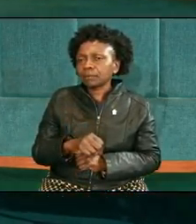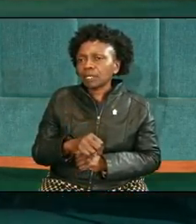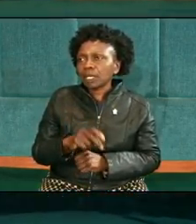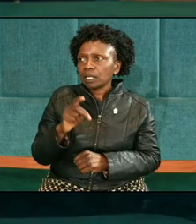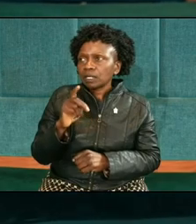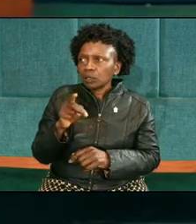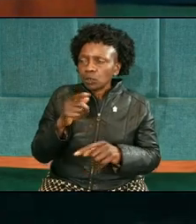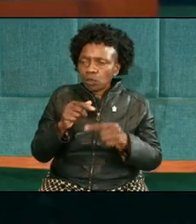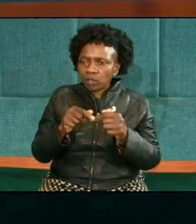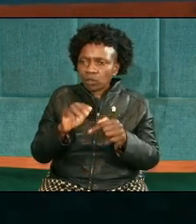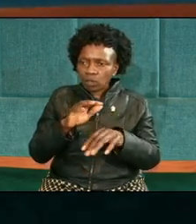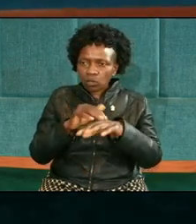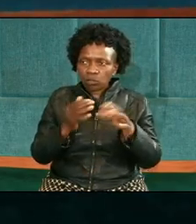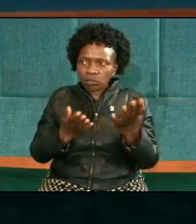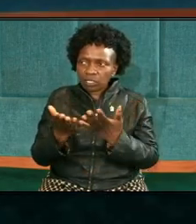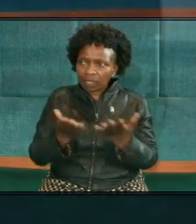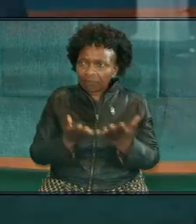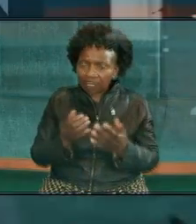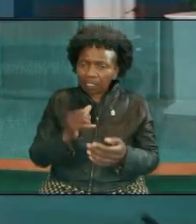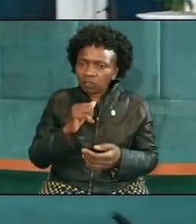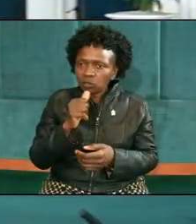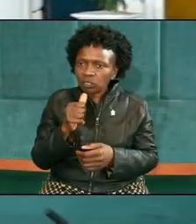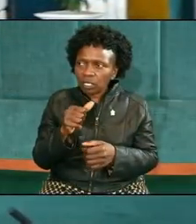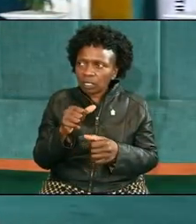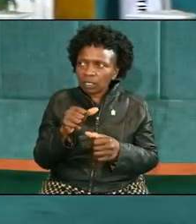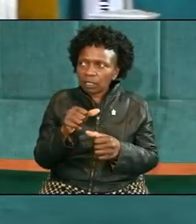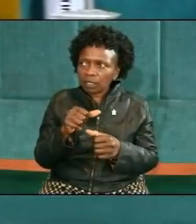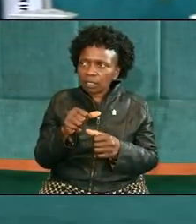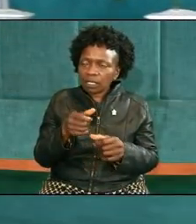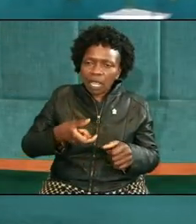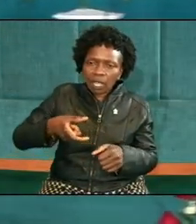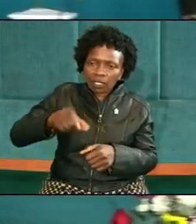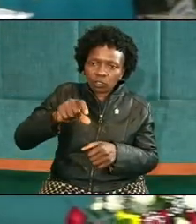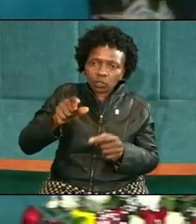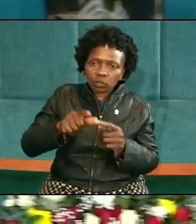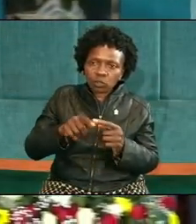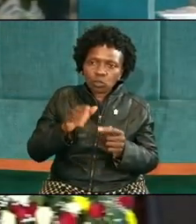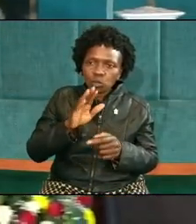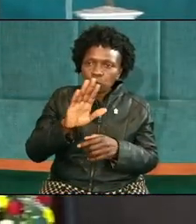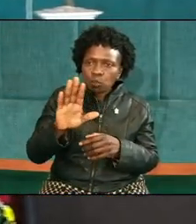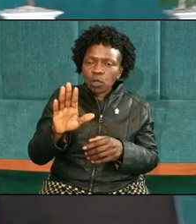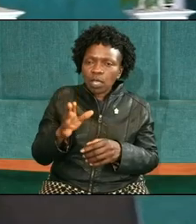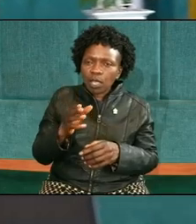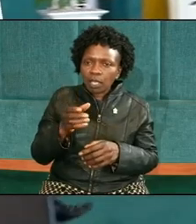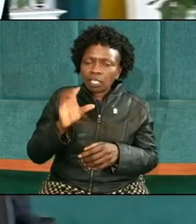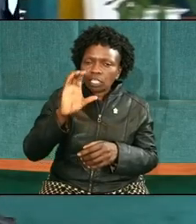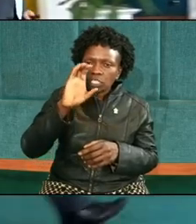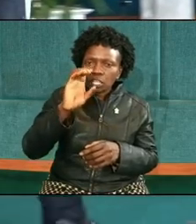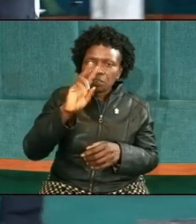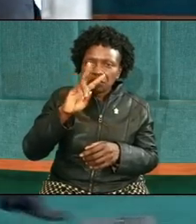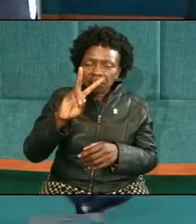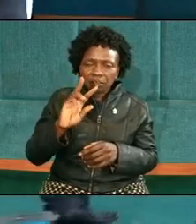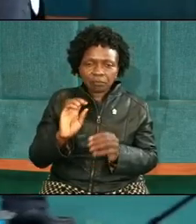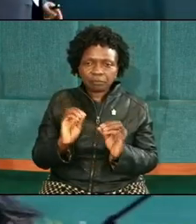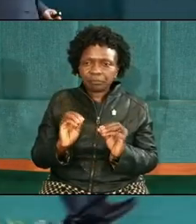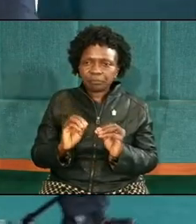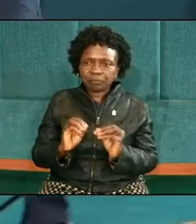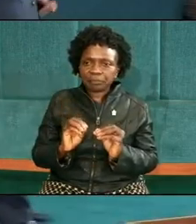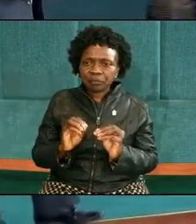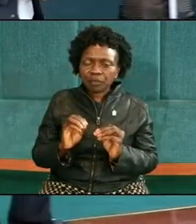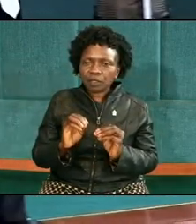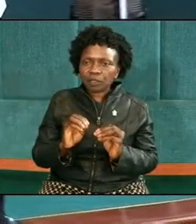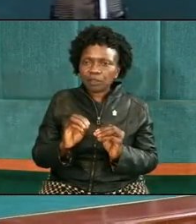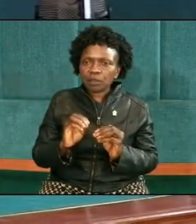It's when God calls you into service, it's not an addition to your resume. Hey, it's not about you. When God calls you